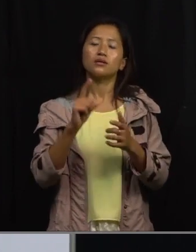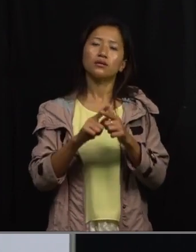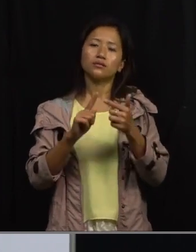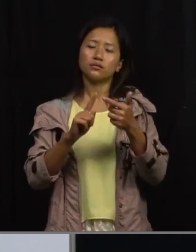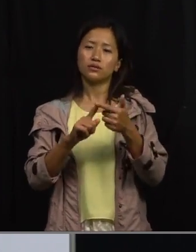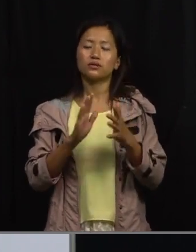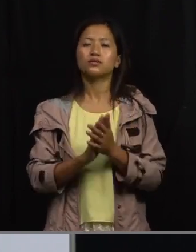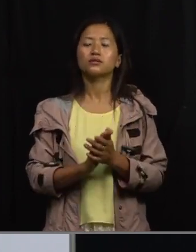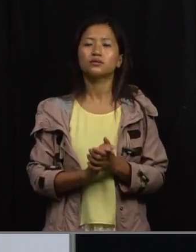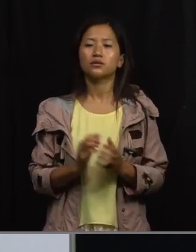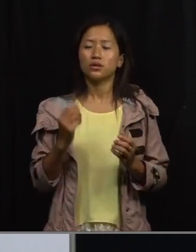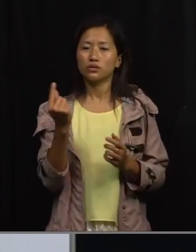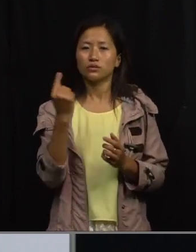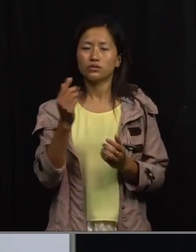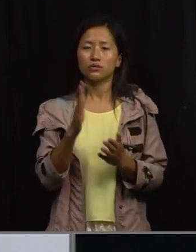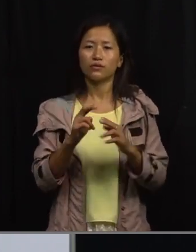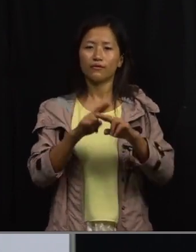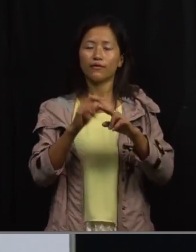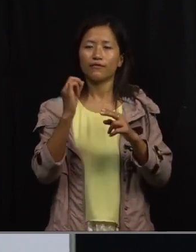And they make use of fibers.